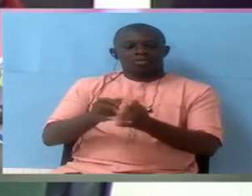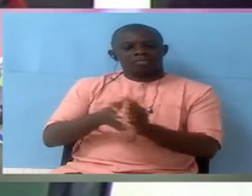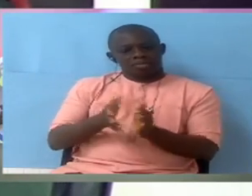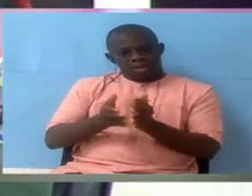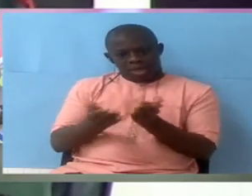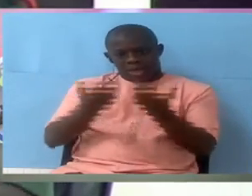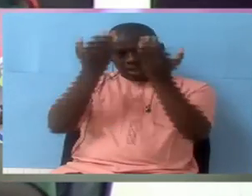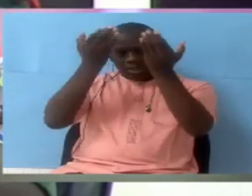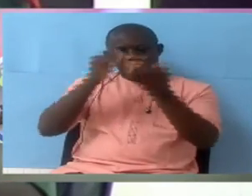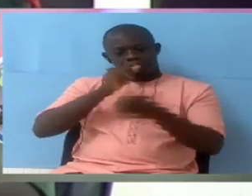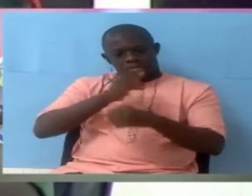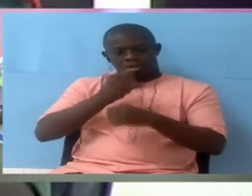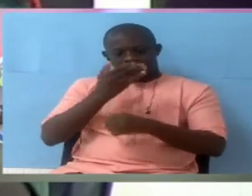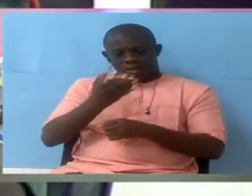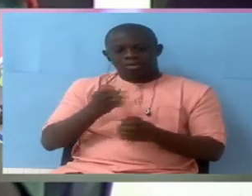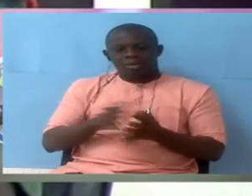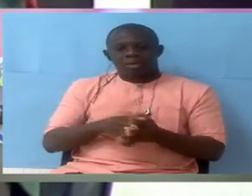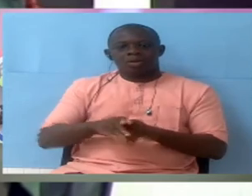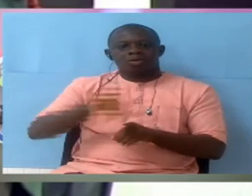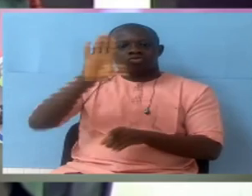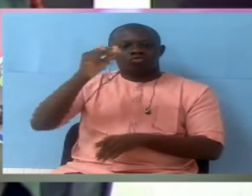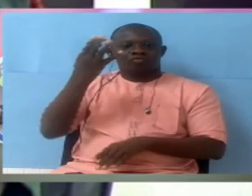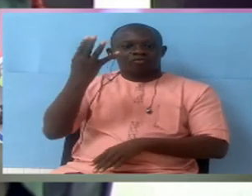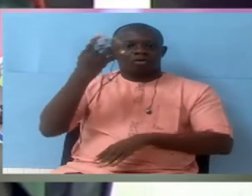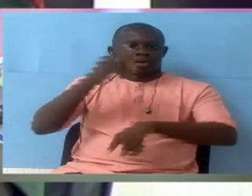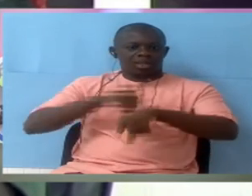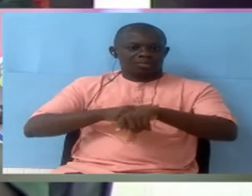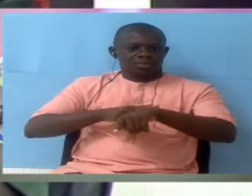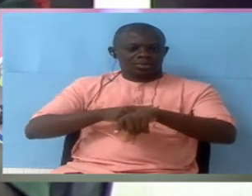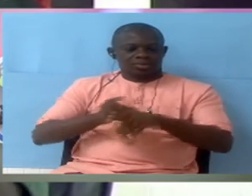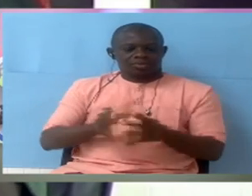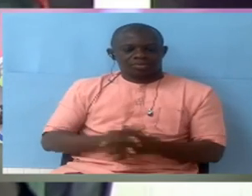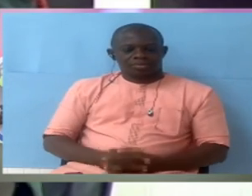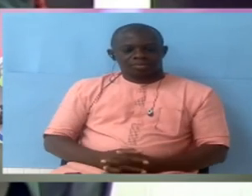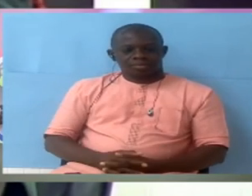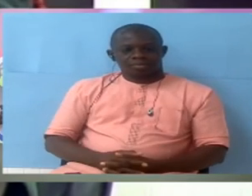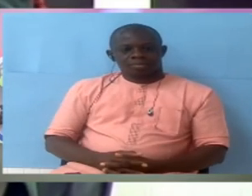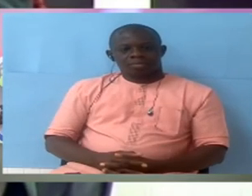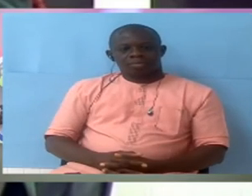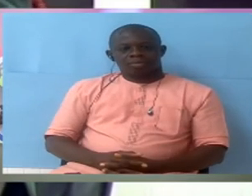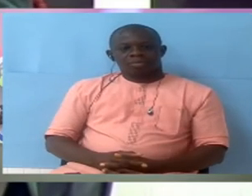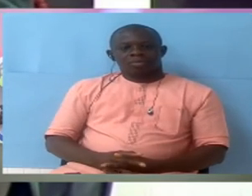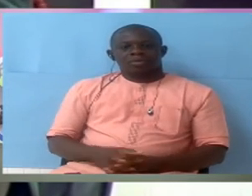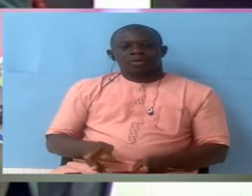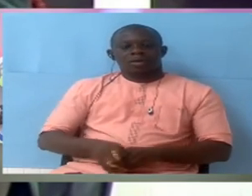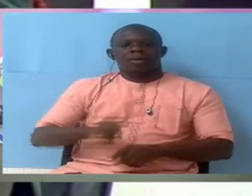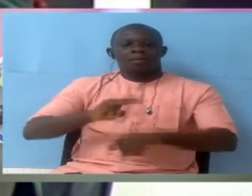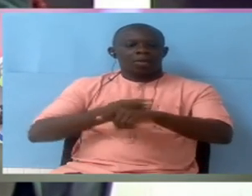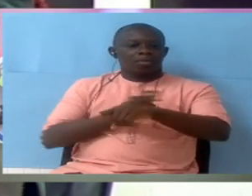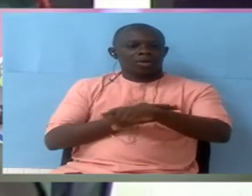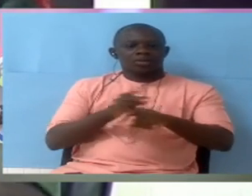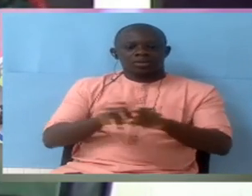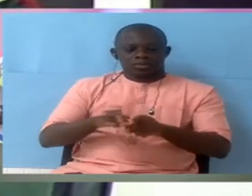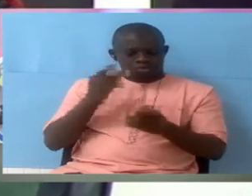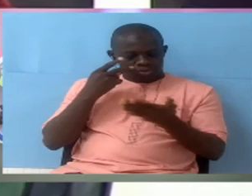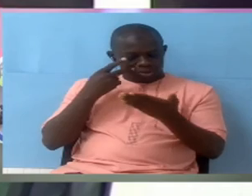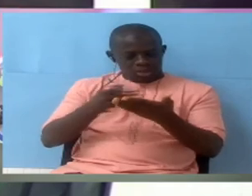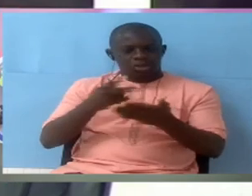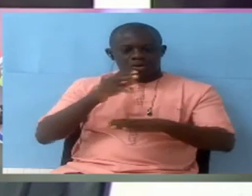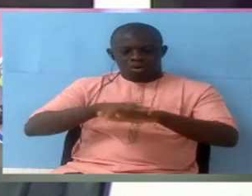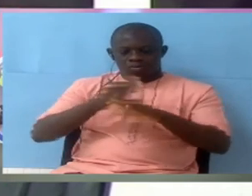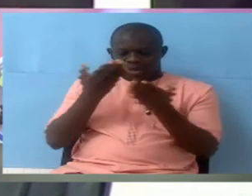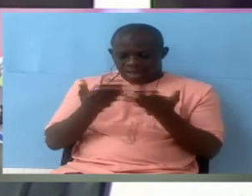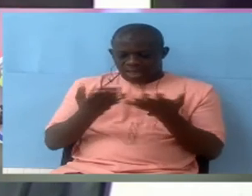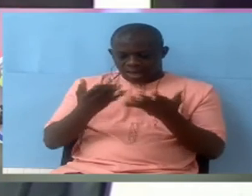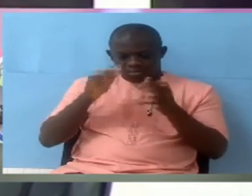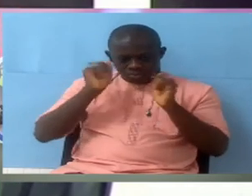loxo. They did it 4 times. Def nañ ko ñeneenti yoon. The marks are visible on my hand. Marke yaangi ni ci suma